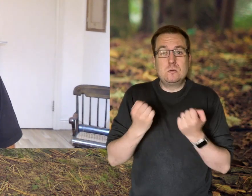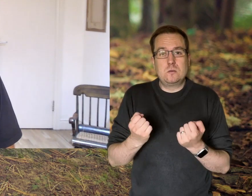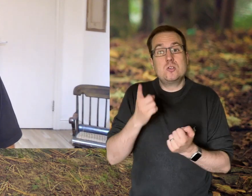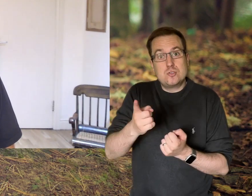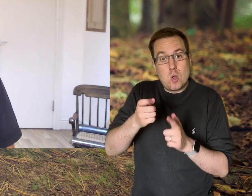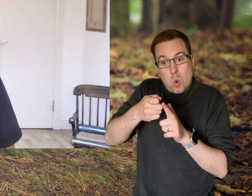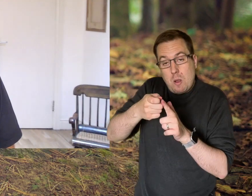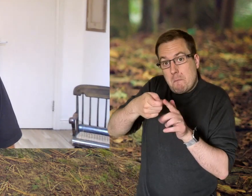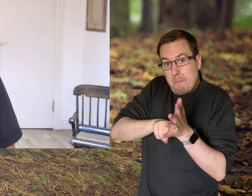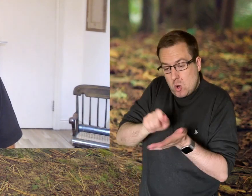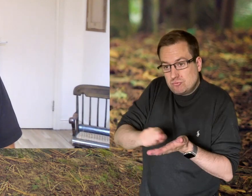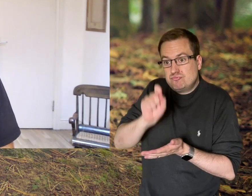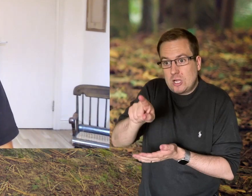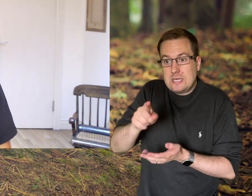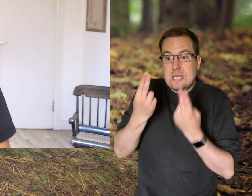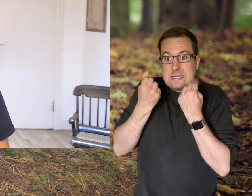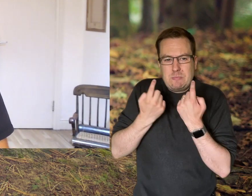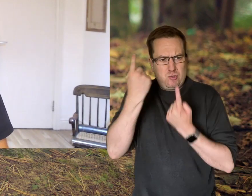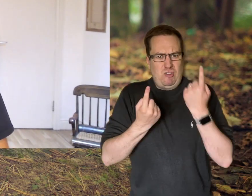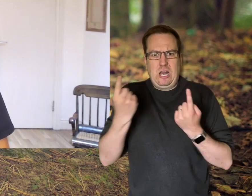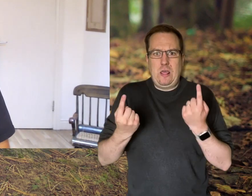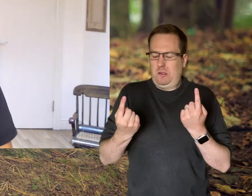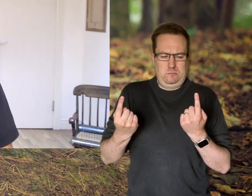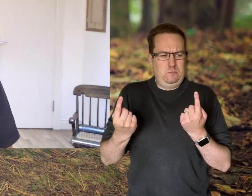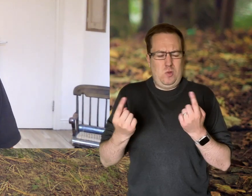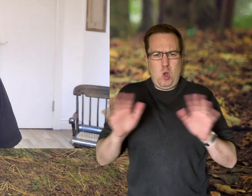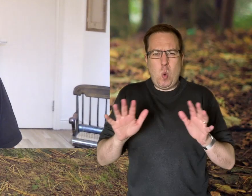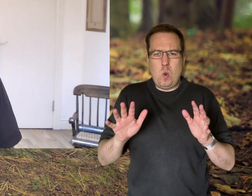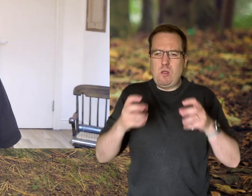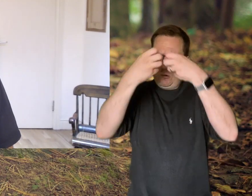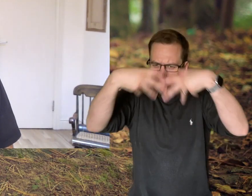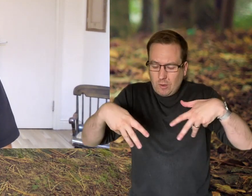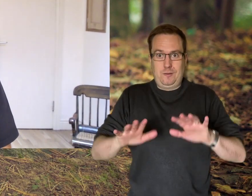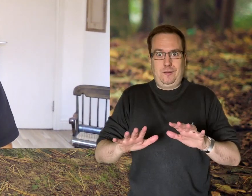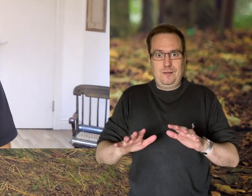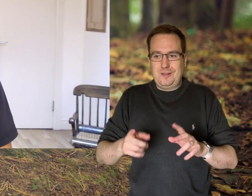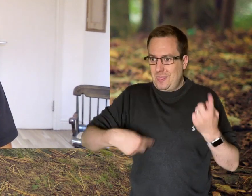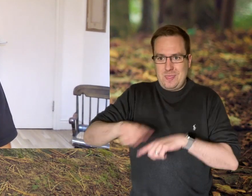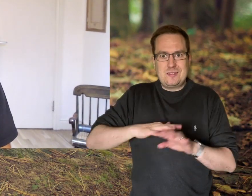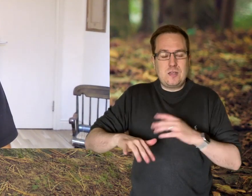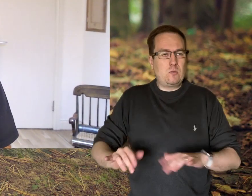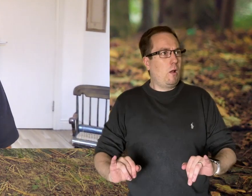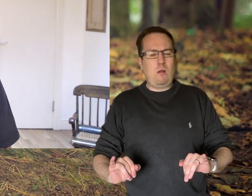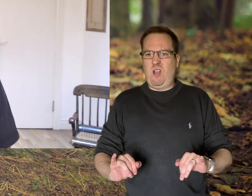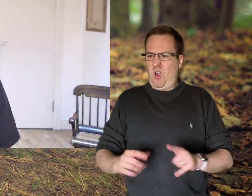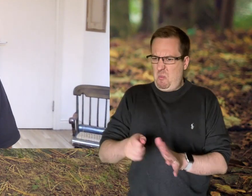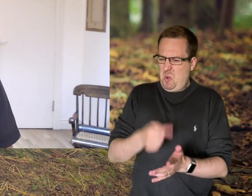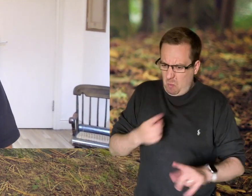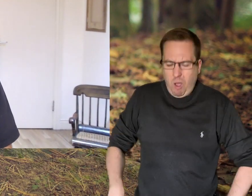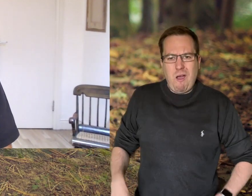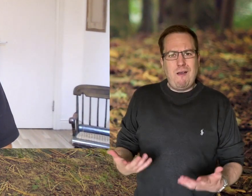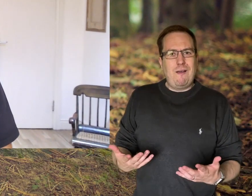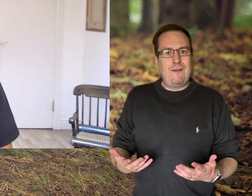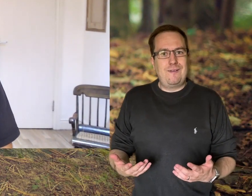to one another was totally radical, totally countercultural. It would have been shocking to the